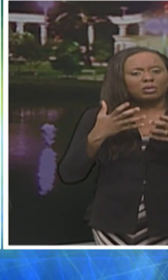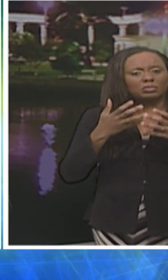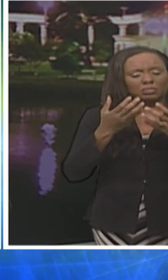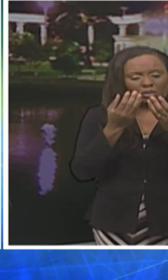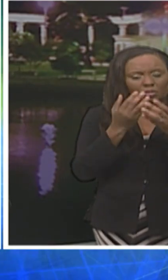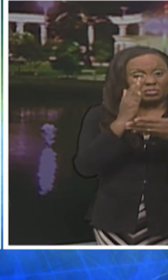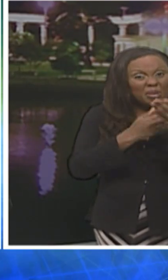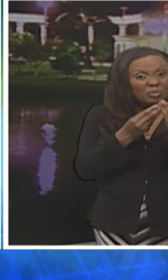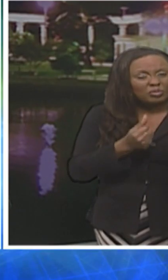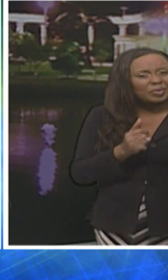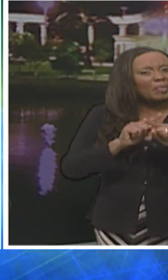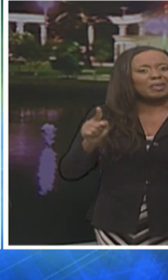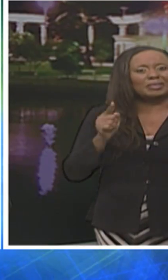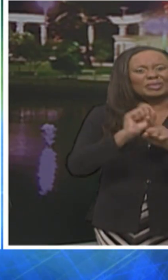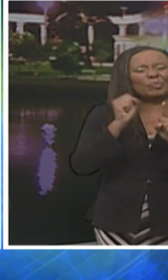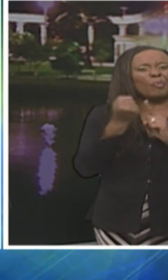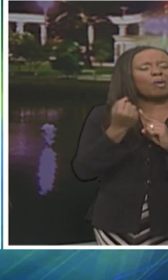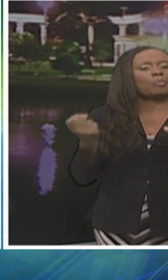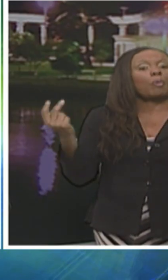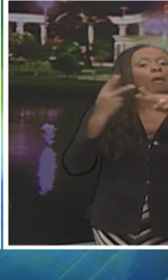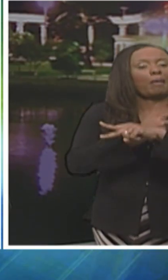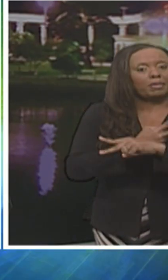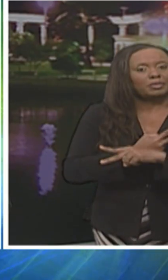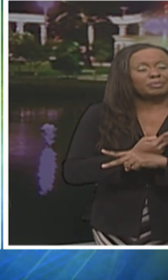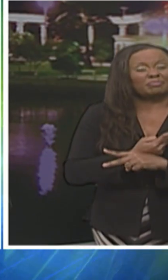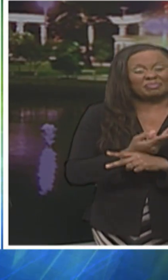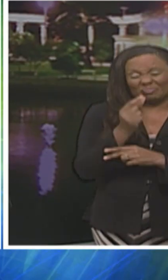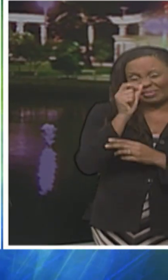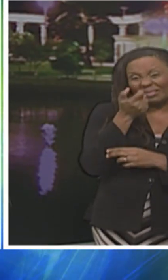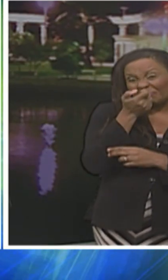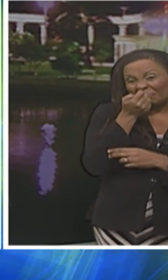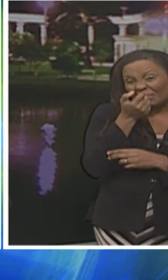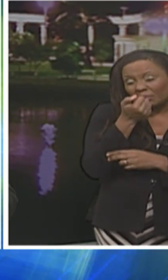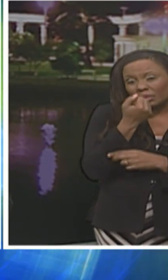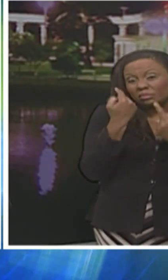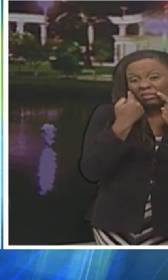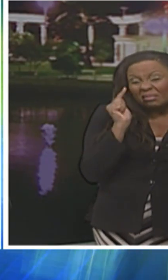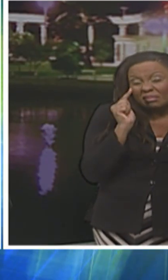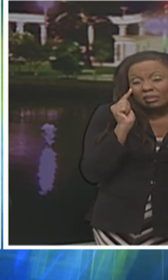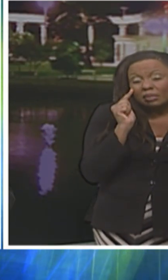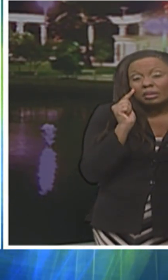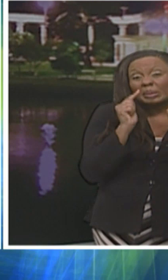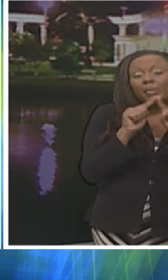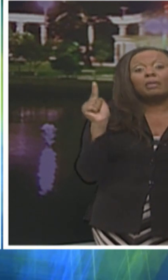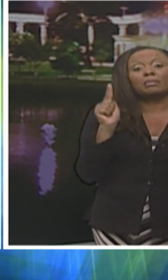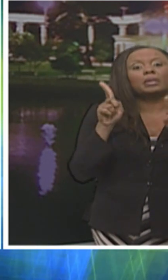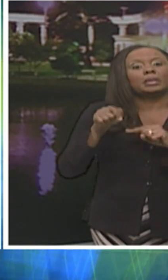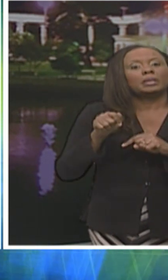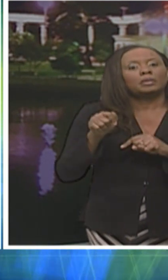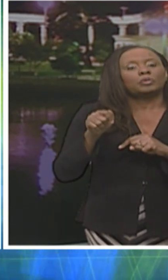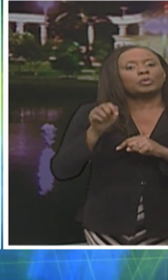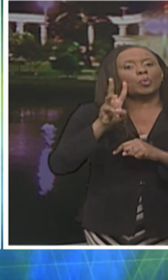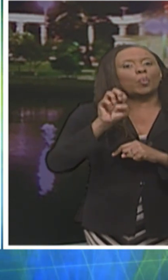the situation has been worsening. So while initially we had some success and we have ways of success, we recognize that unless we get the injection wells